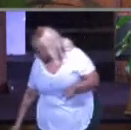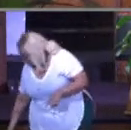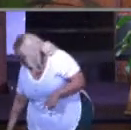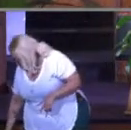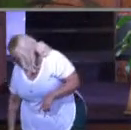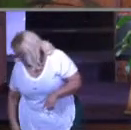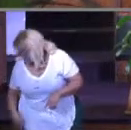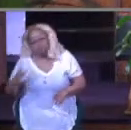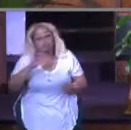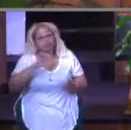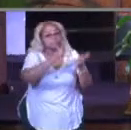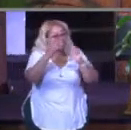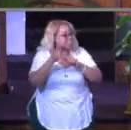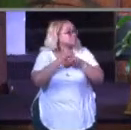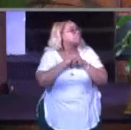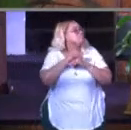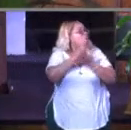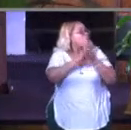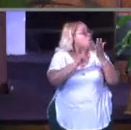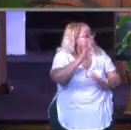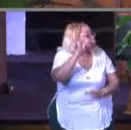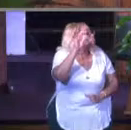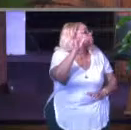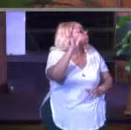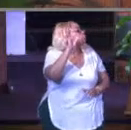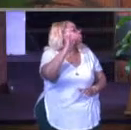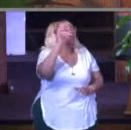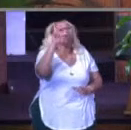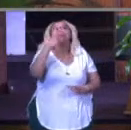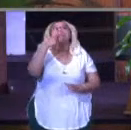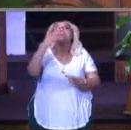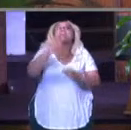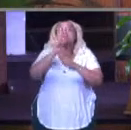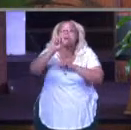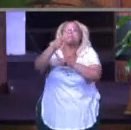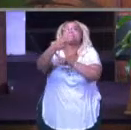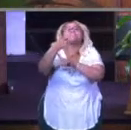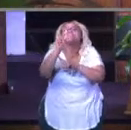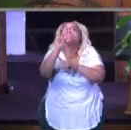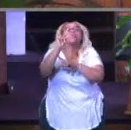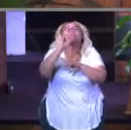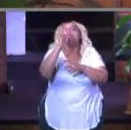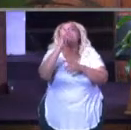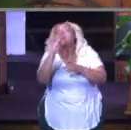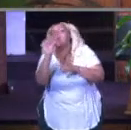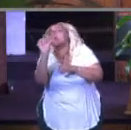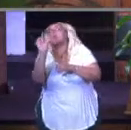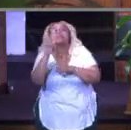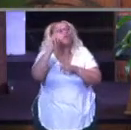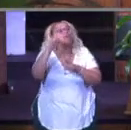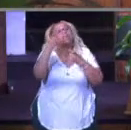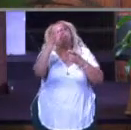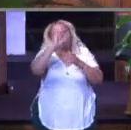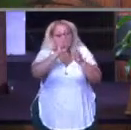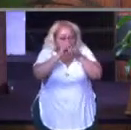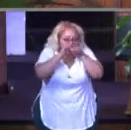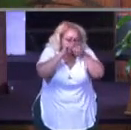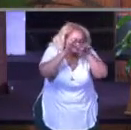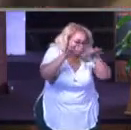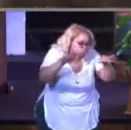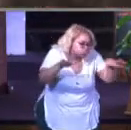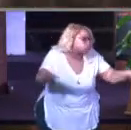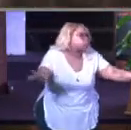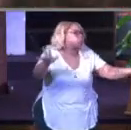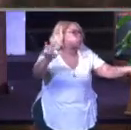I'm praying you be baptized in the Holy Ghost. You're not just going to get a pinch. You're not just going to get an inch. I want God to pour out